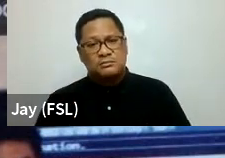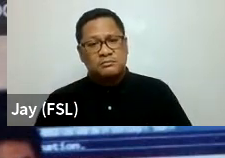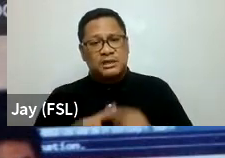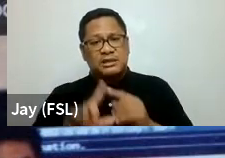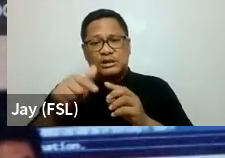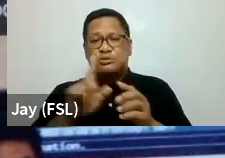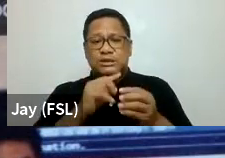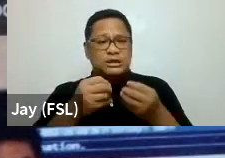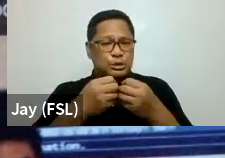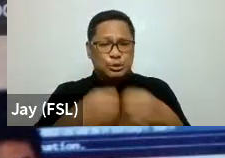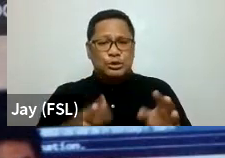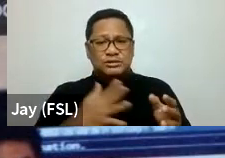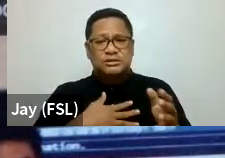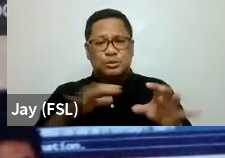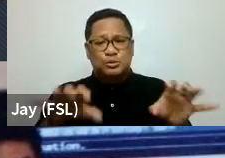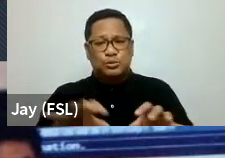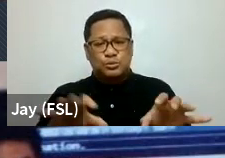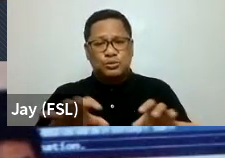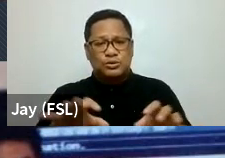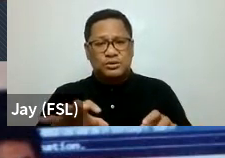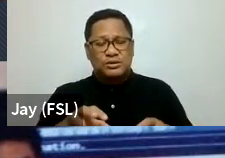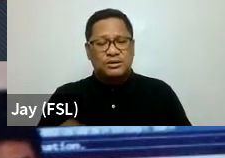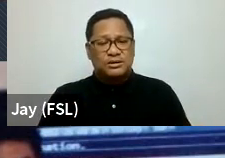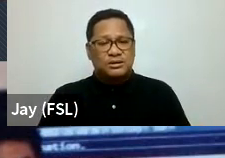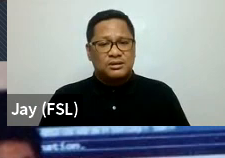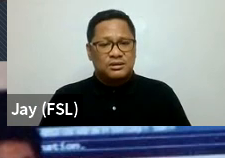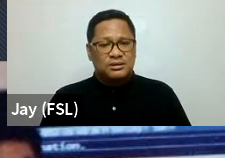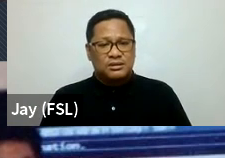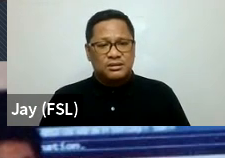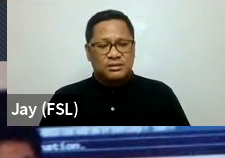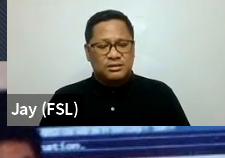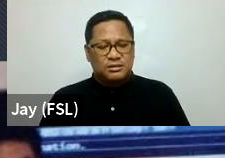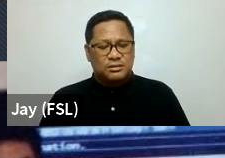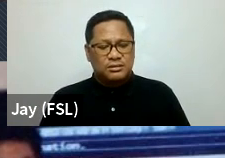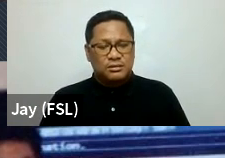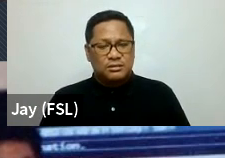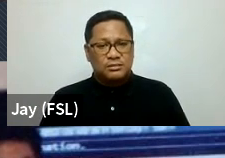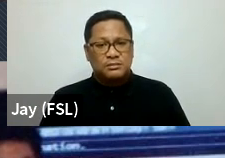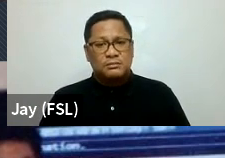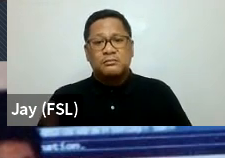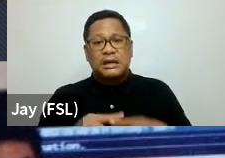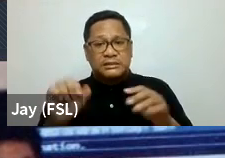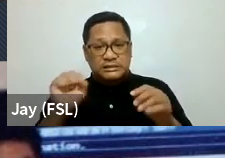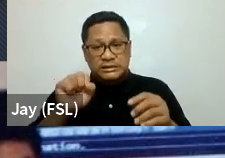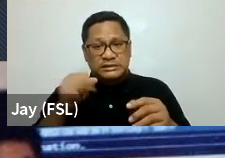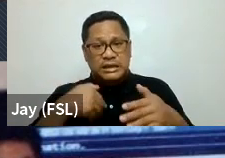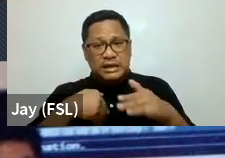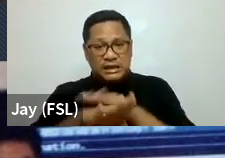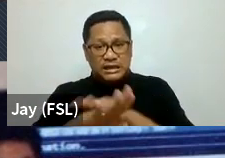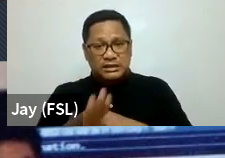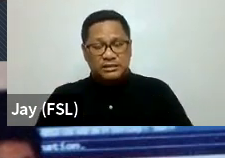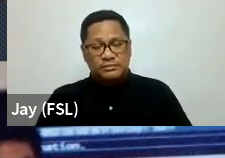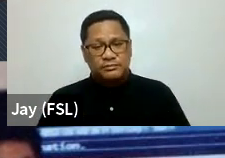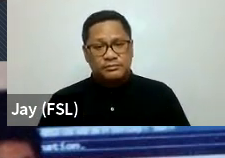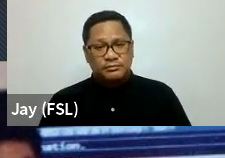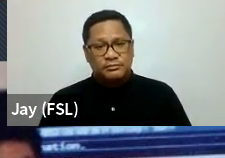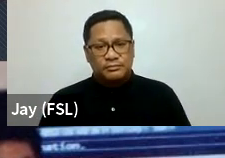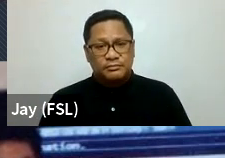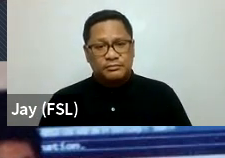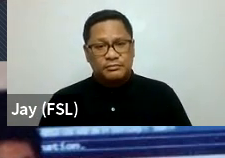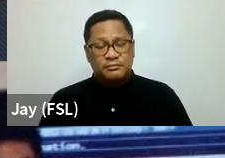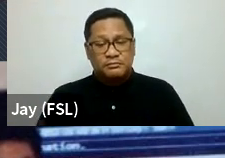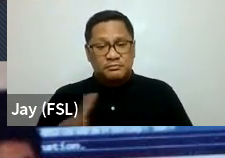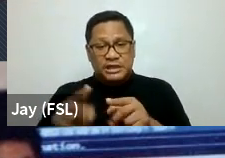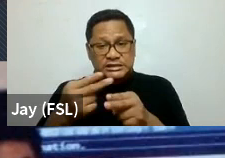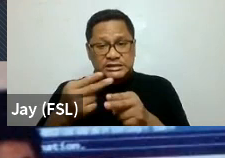immediately. Hindi pa nag-iinit nawala na. But I got in. Thing is, I got in. But in the short